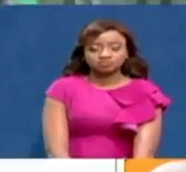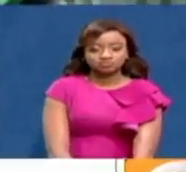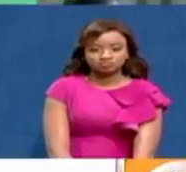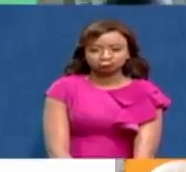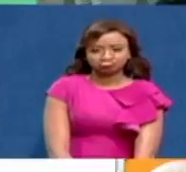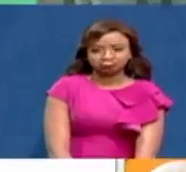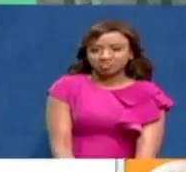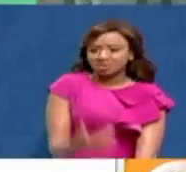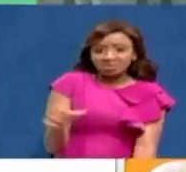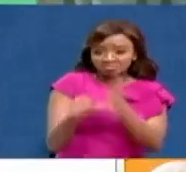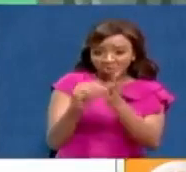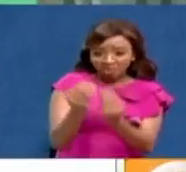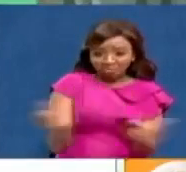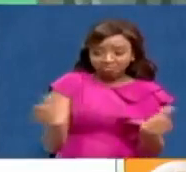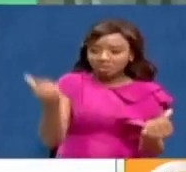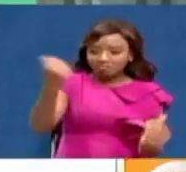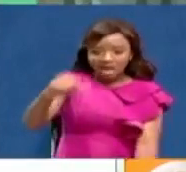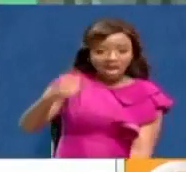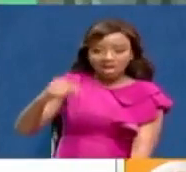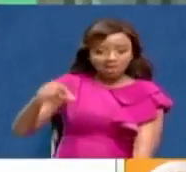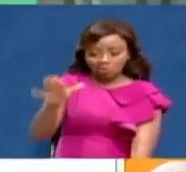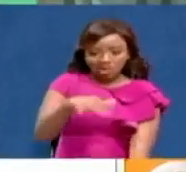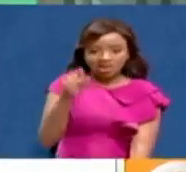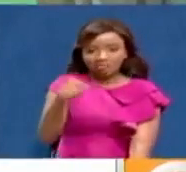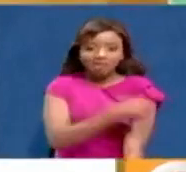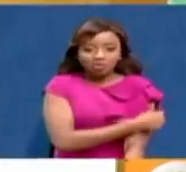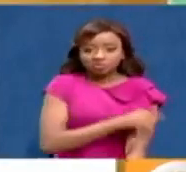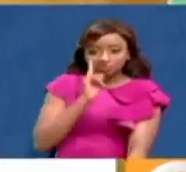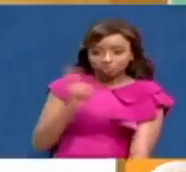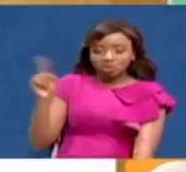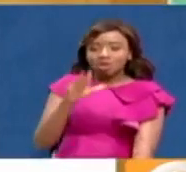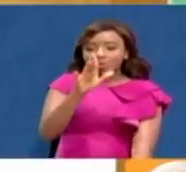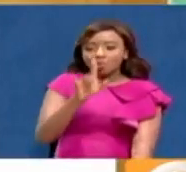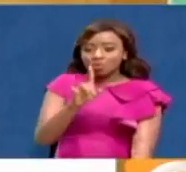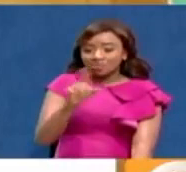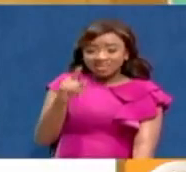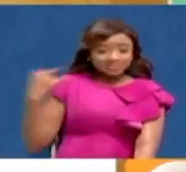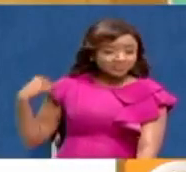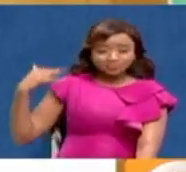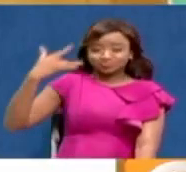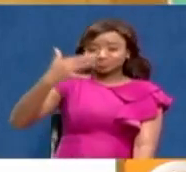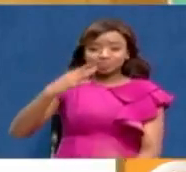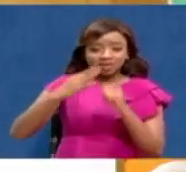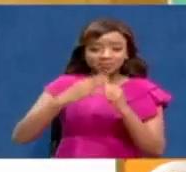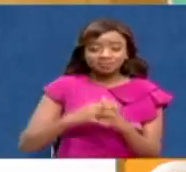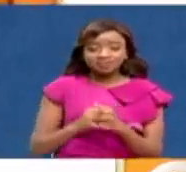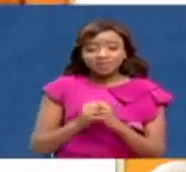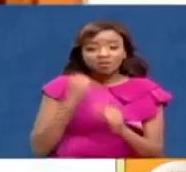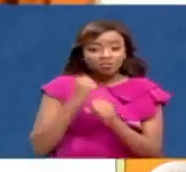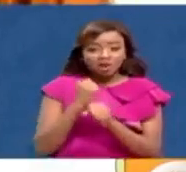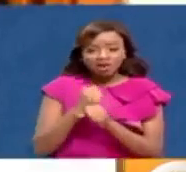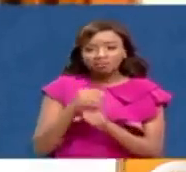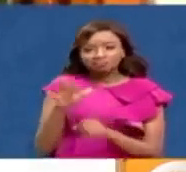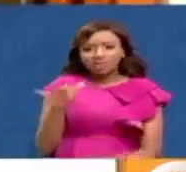The dust is yet to settle at the Pumwani Maternity Hospital. The 94-year-old referral maternity hospital, located east